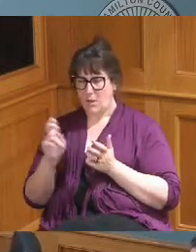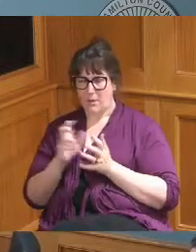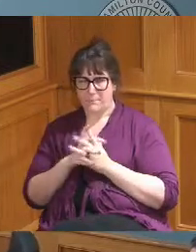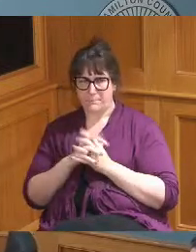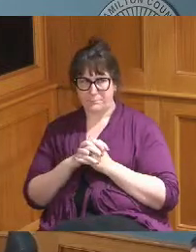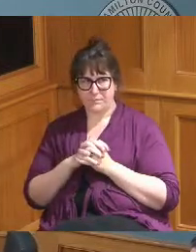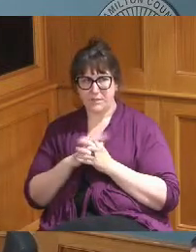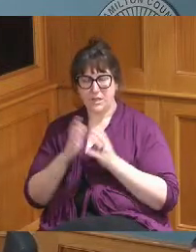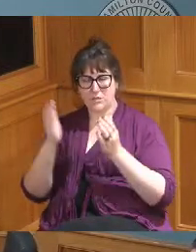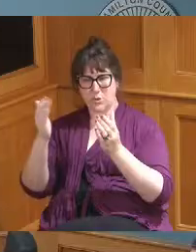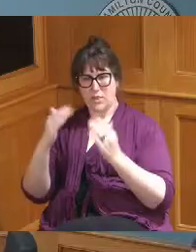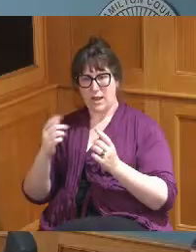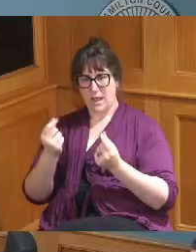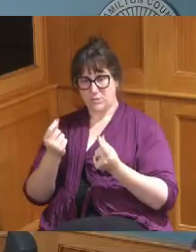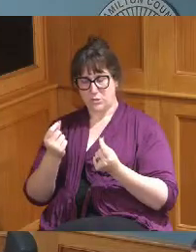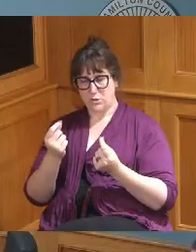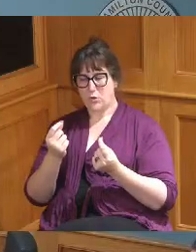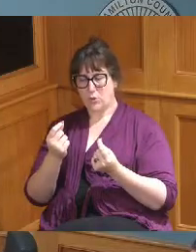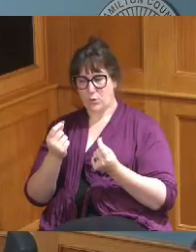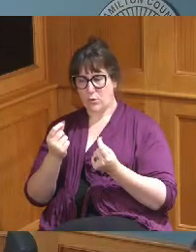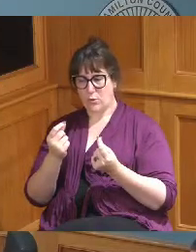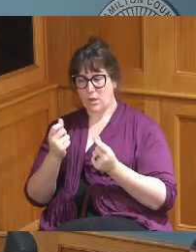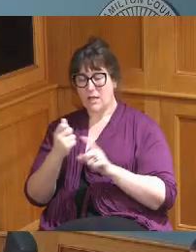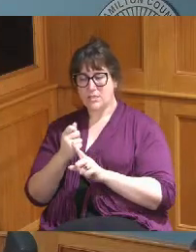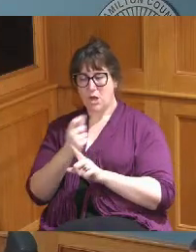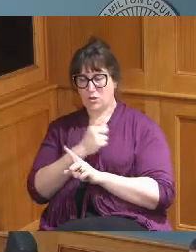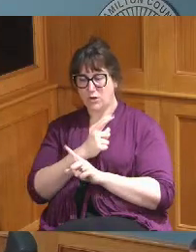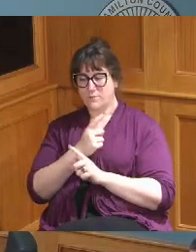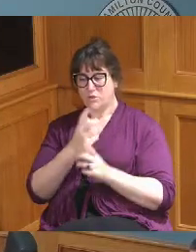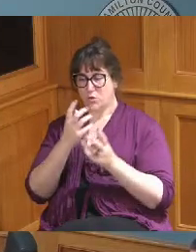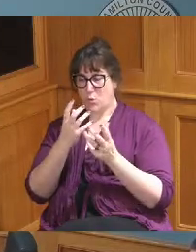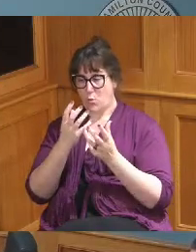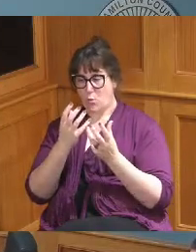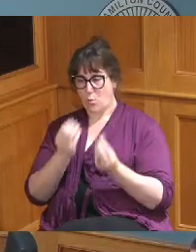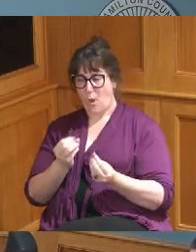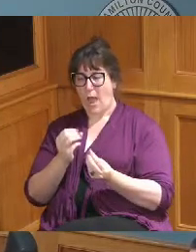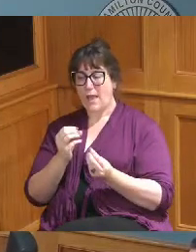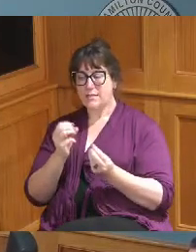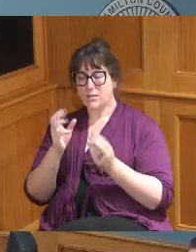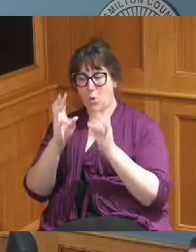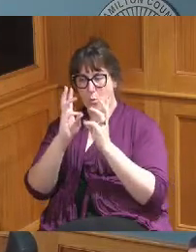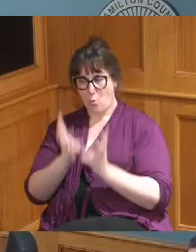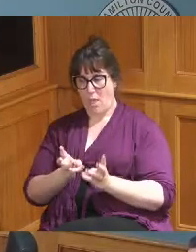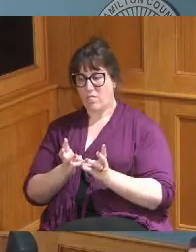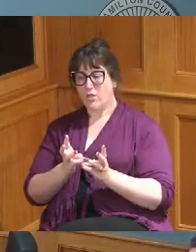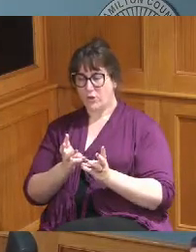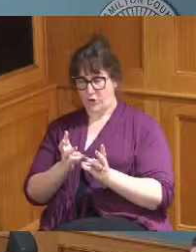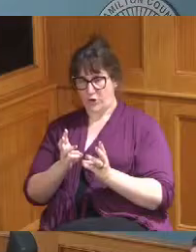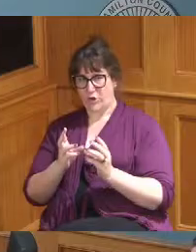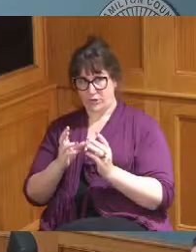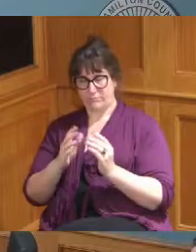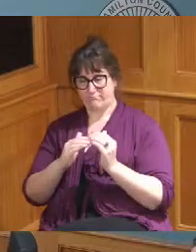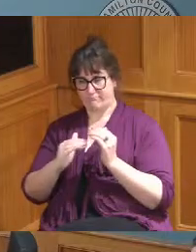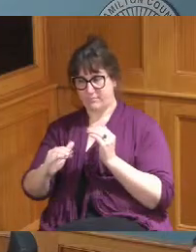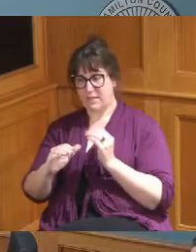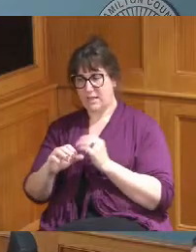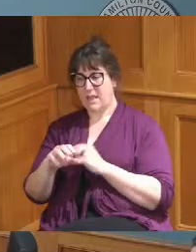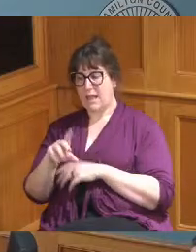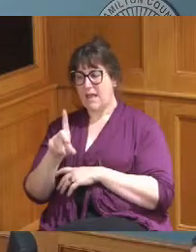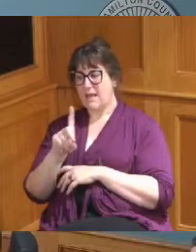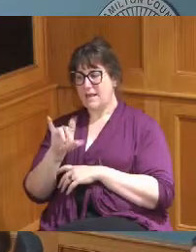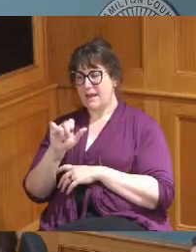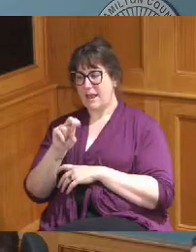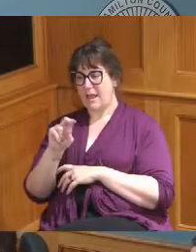All right, our next item is alternatives to a wet weather impervious surface charge. Diana Christie, the director of MSD, is